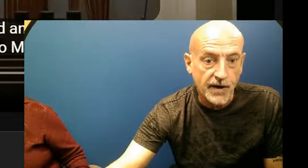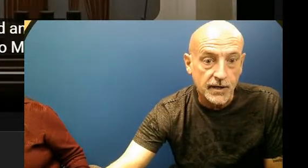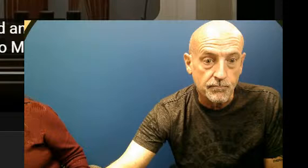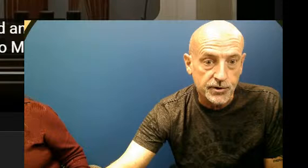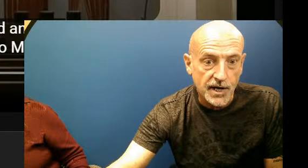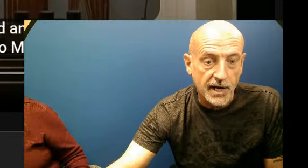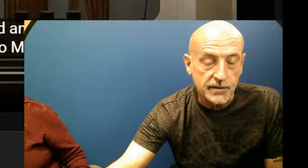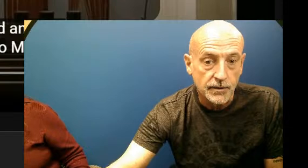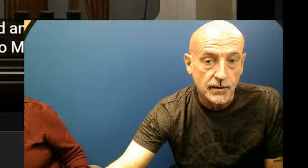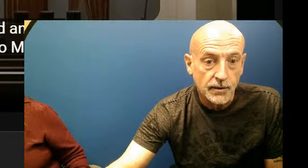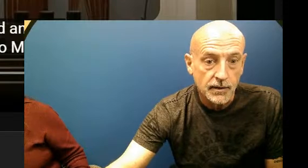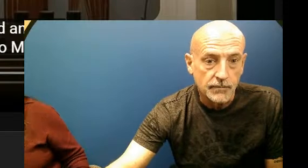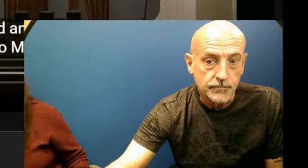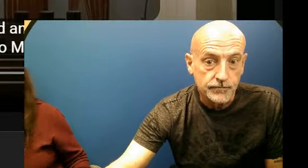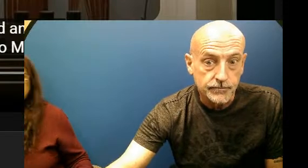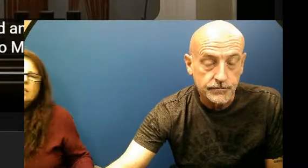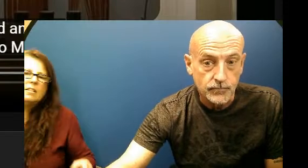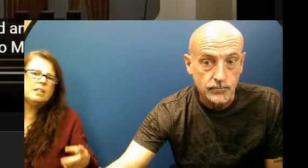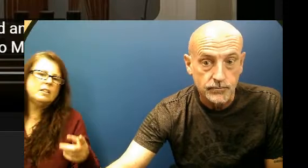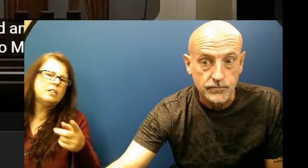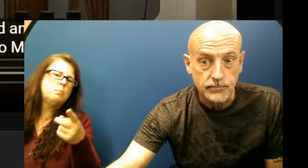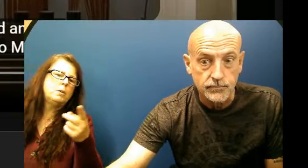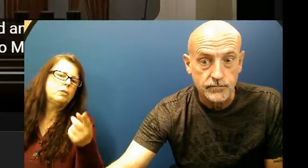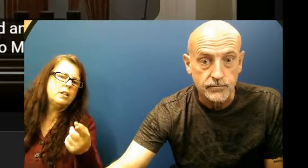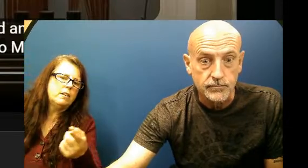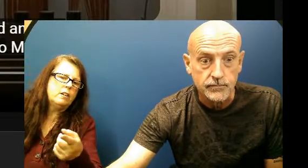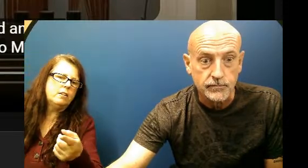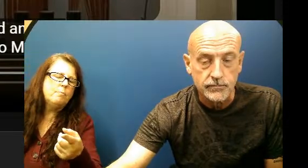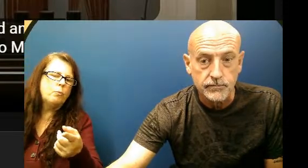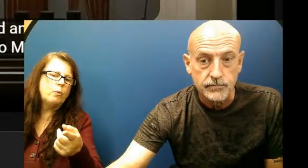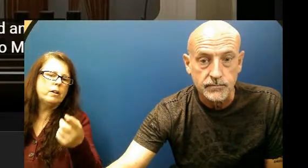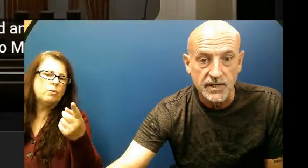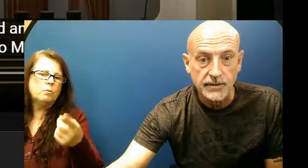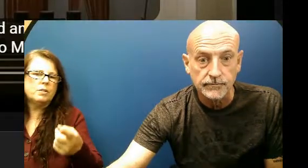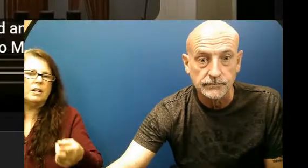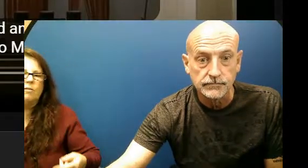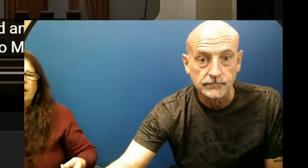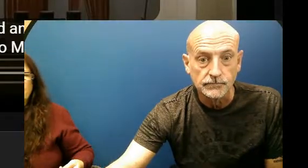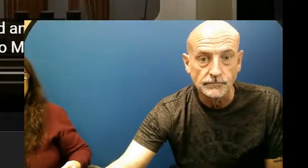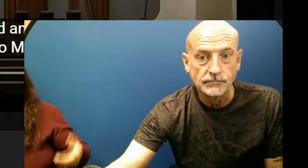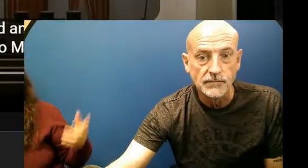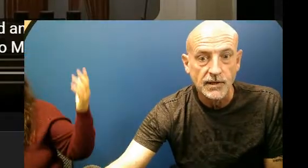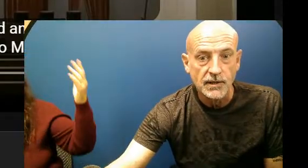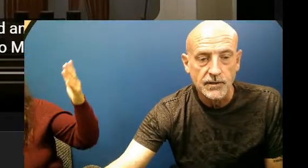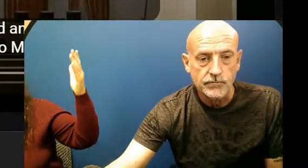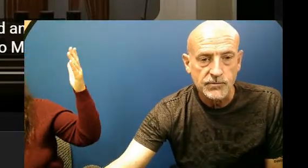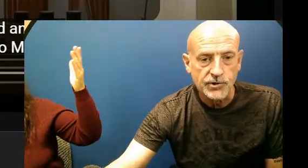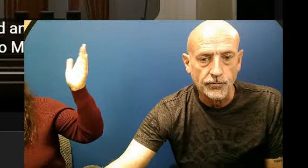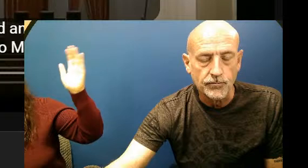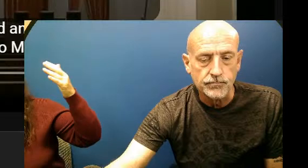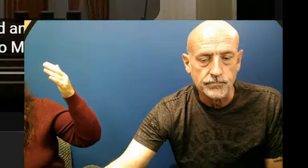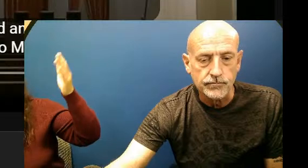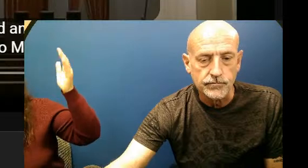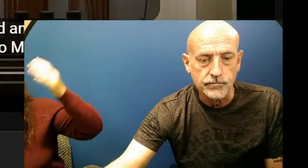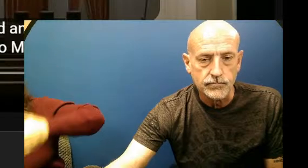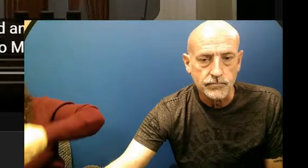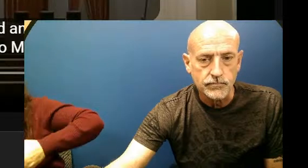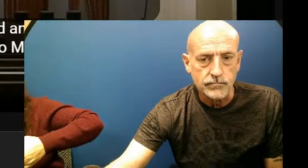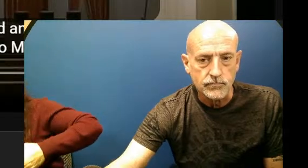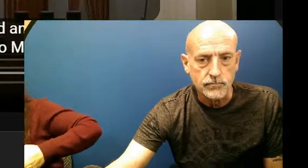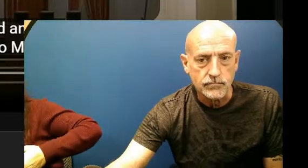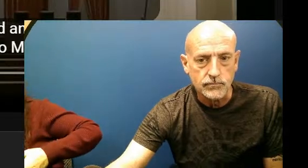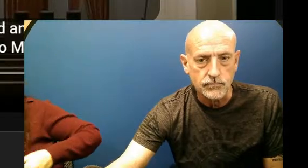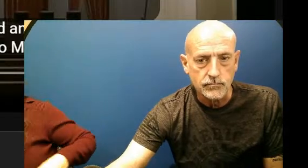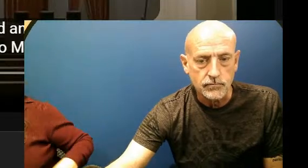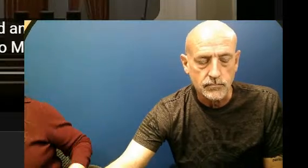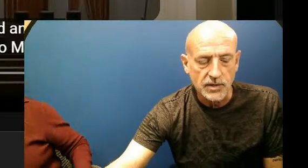Constitution protect? See, and Ryan, he peeled the onion like what you were saying, Ryan. He went from upper level corporation